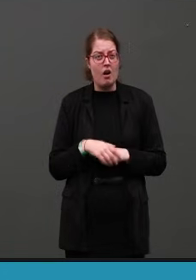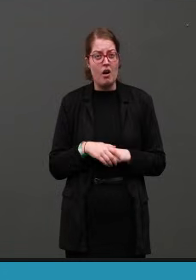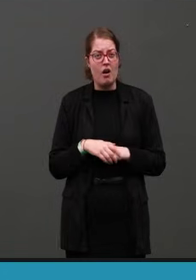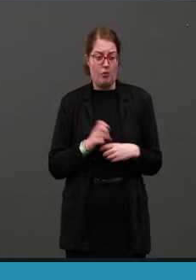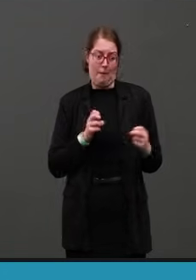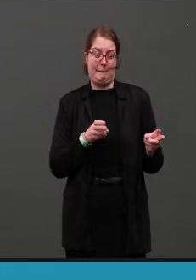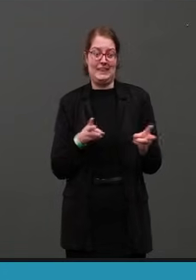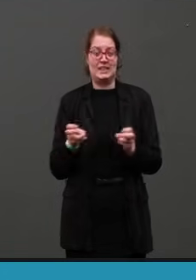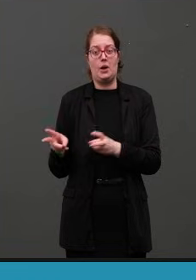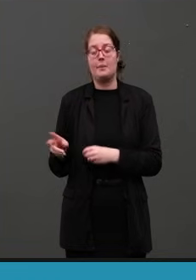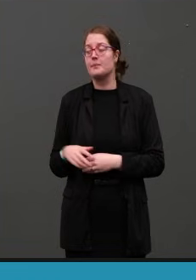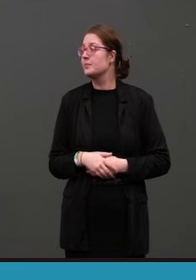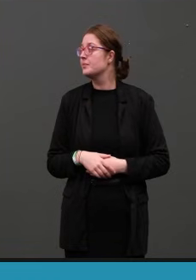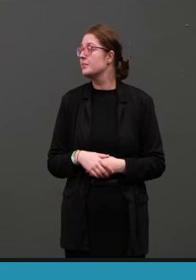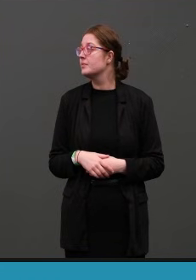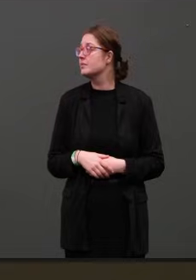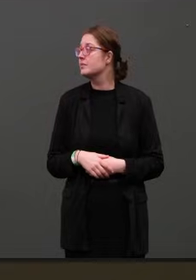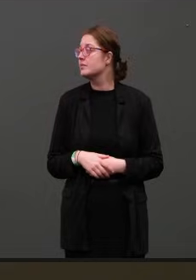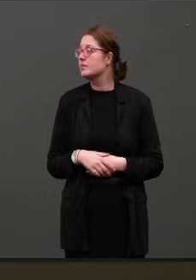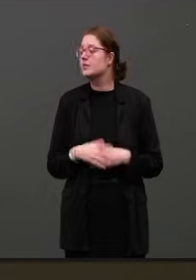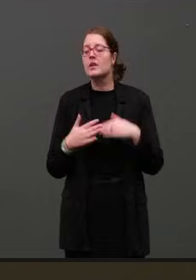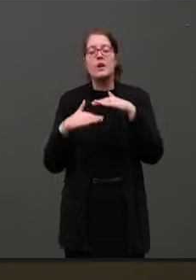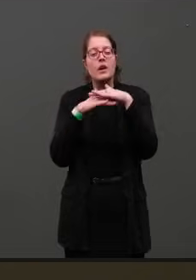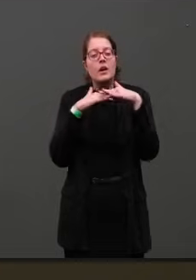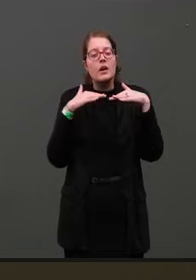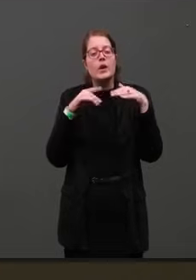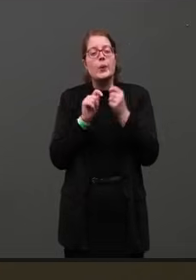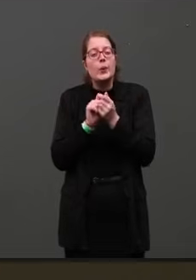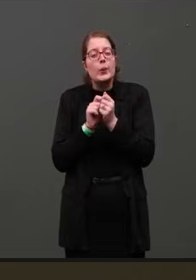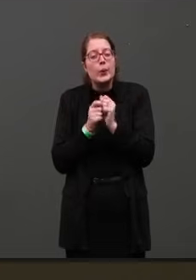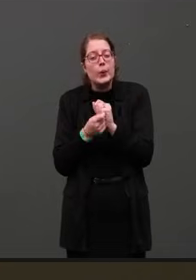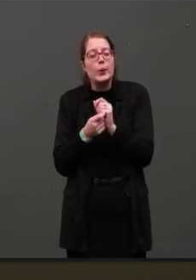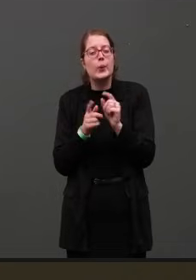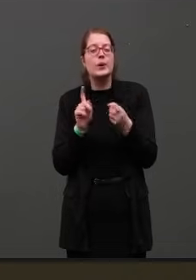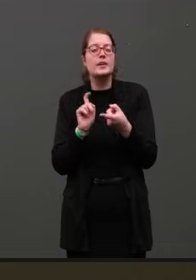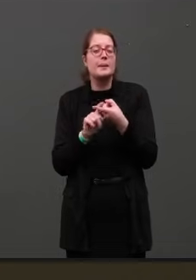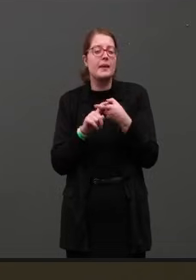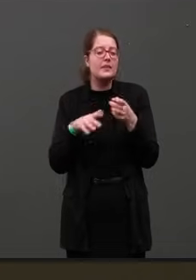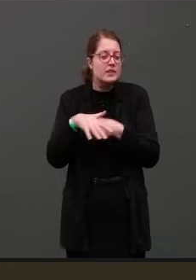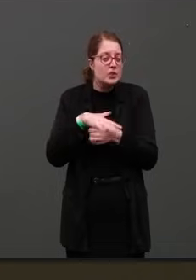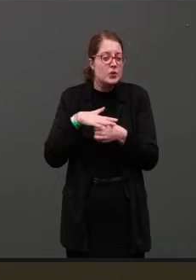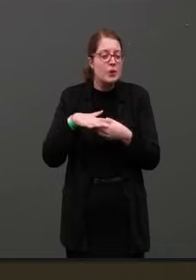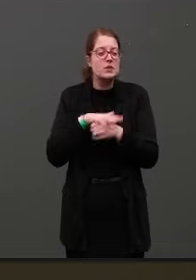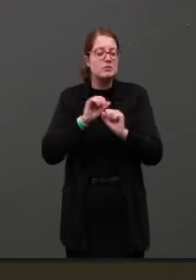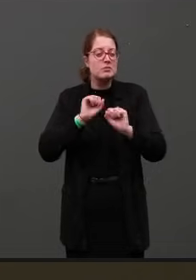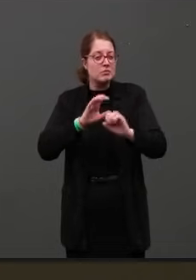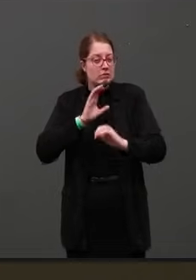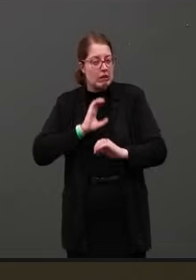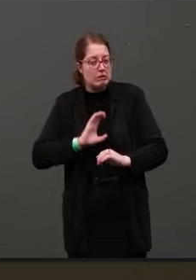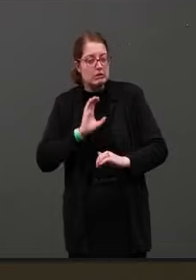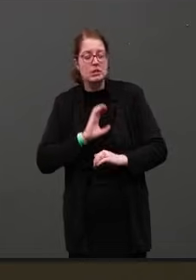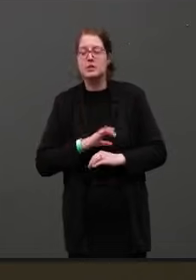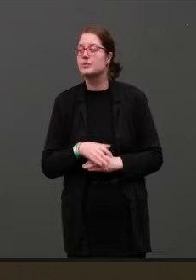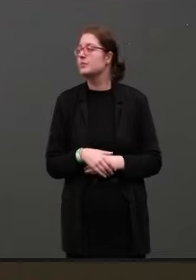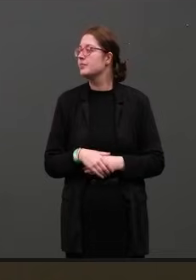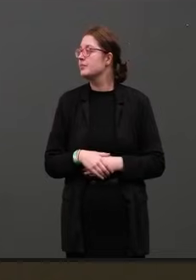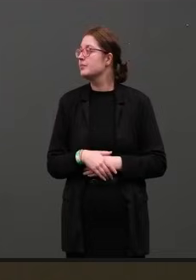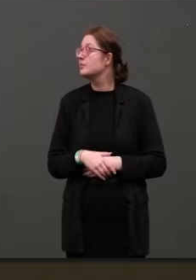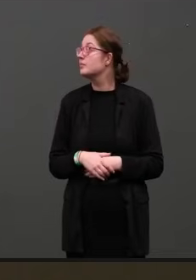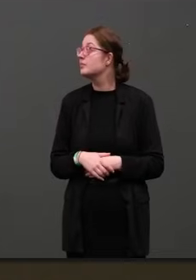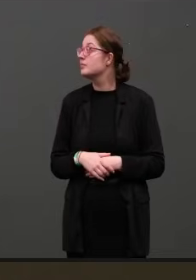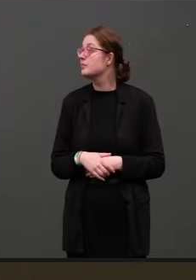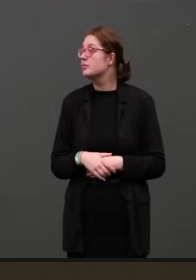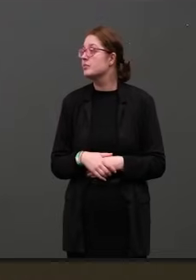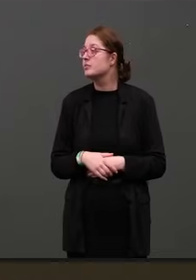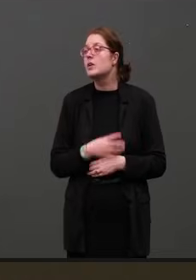are details and nuances that will shift according to the situation in which your characters exist. But there are a few fundamental